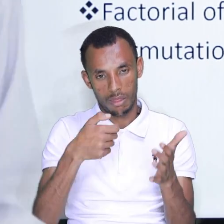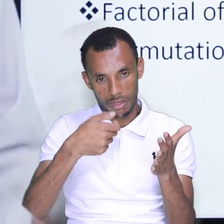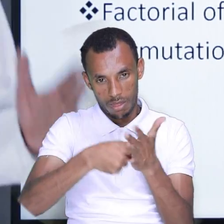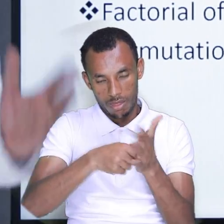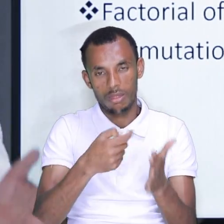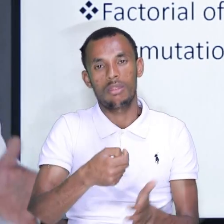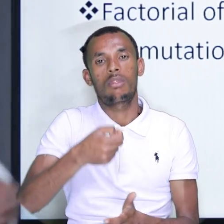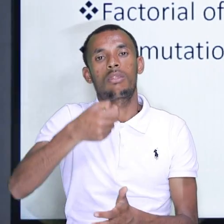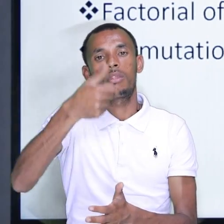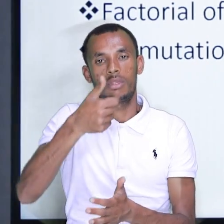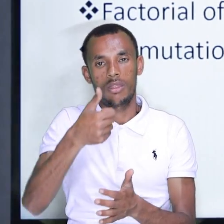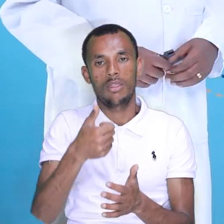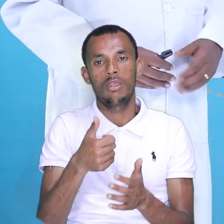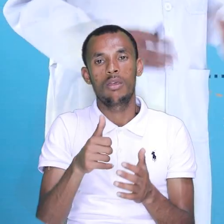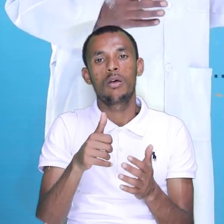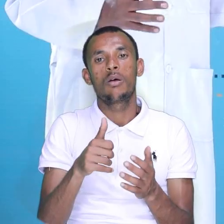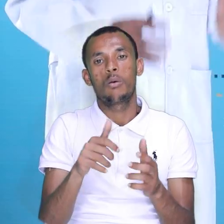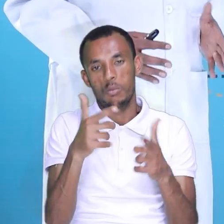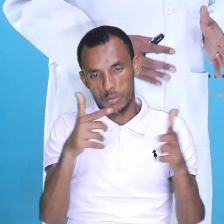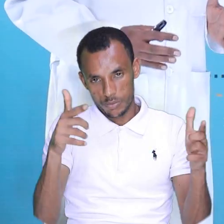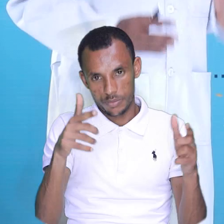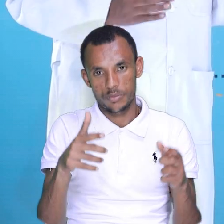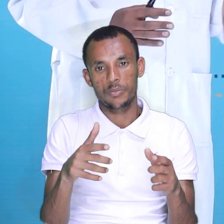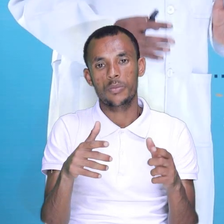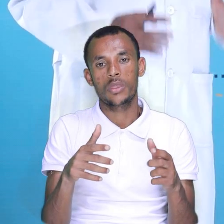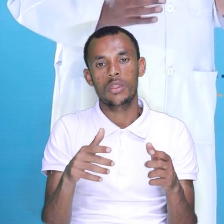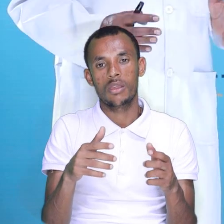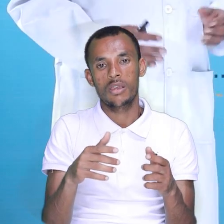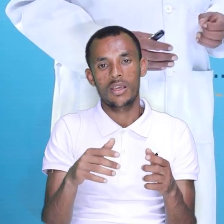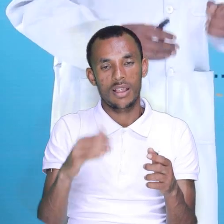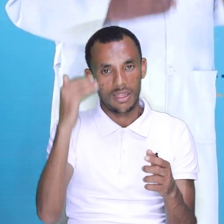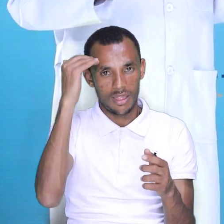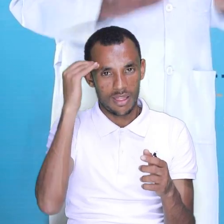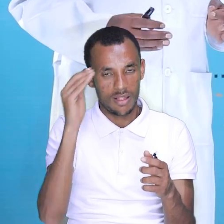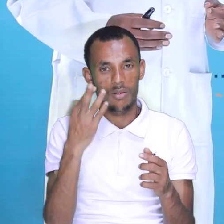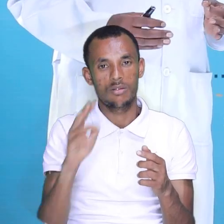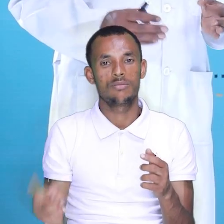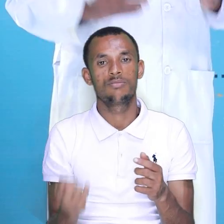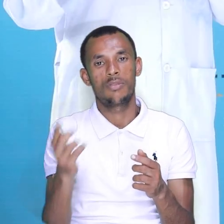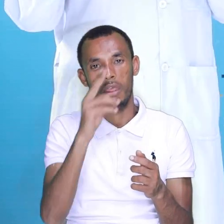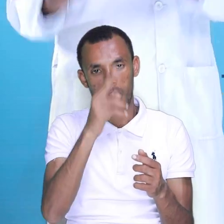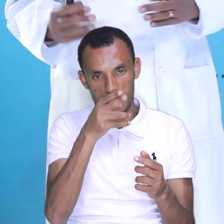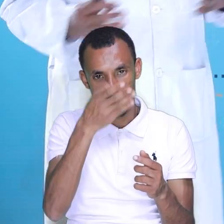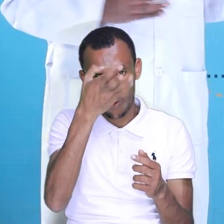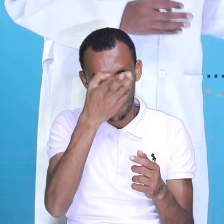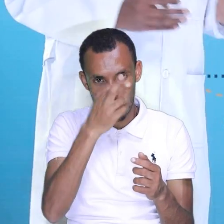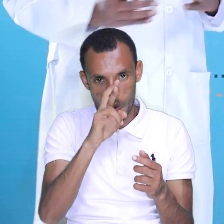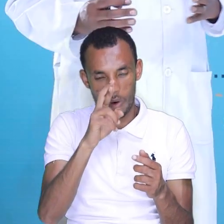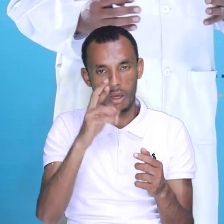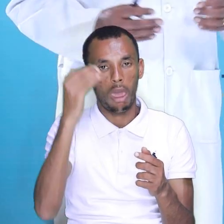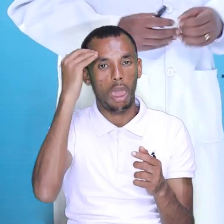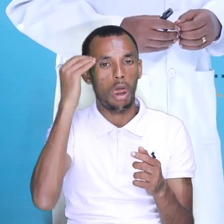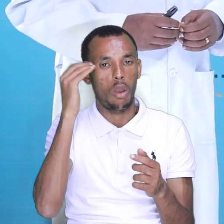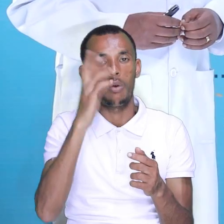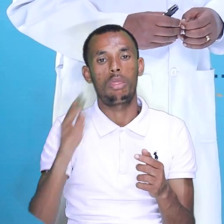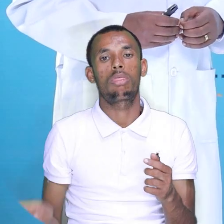I have two possible outcomes. The sample space, it will be a set containing edge and tail, which means head and